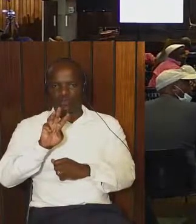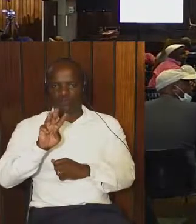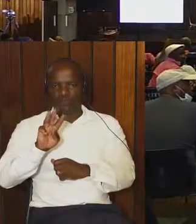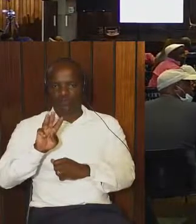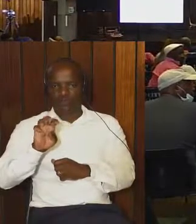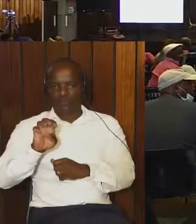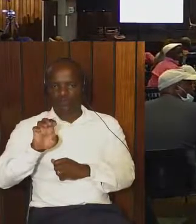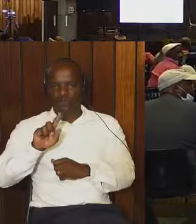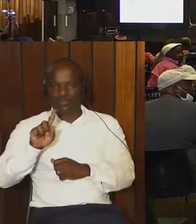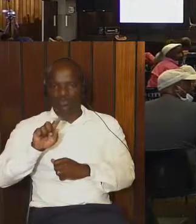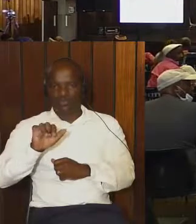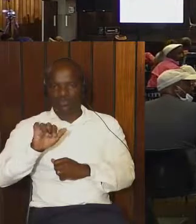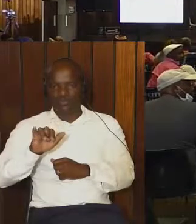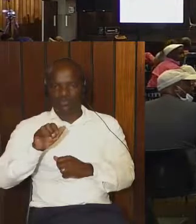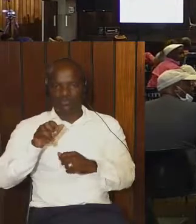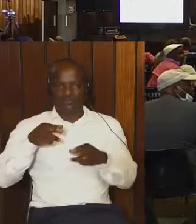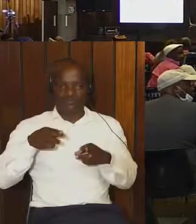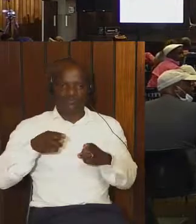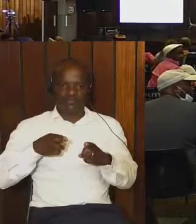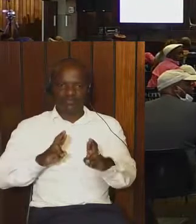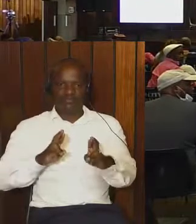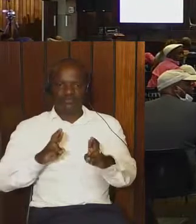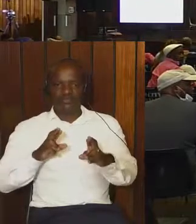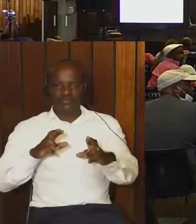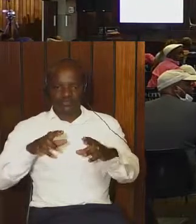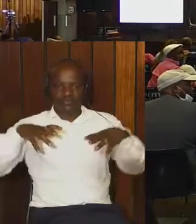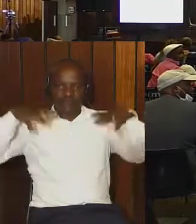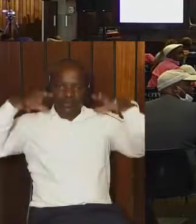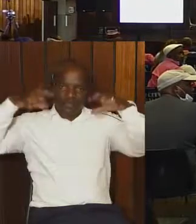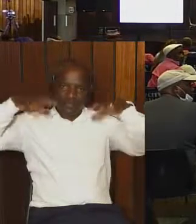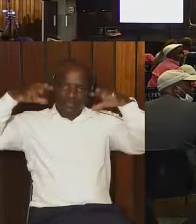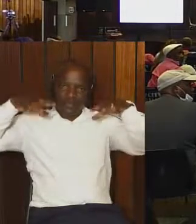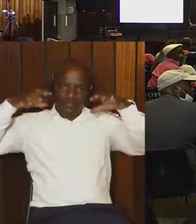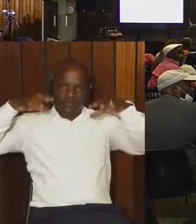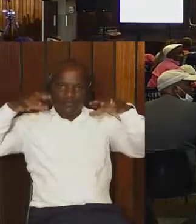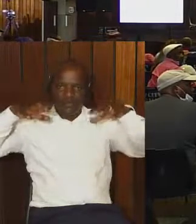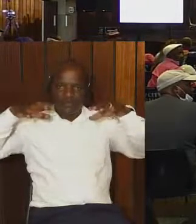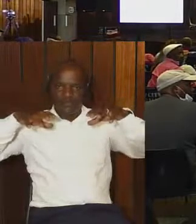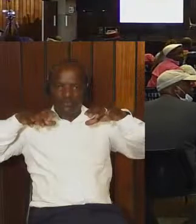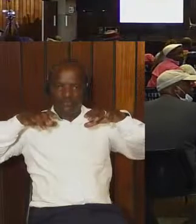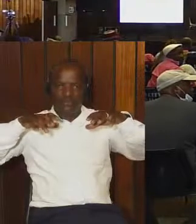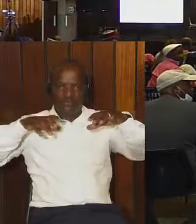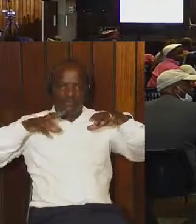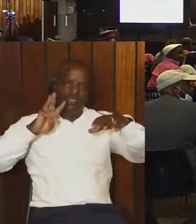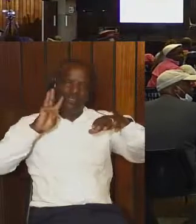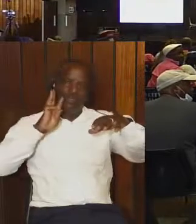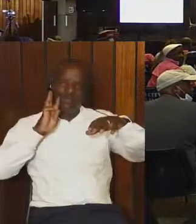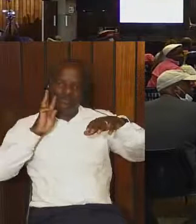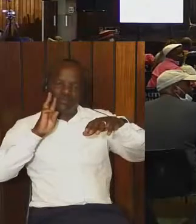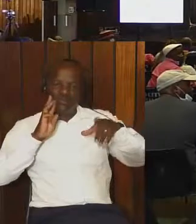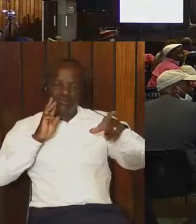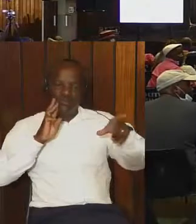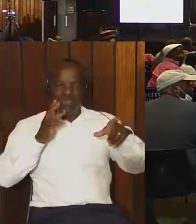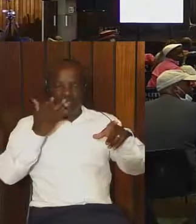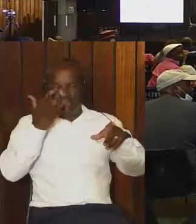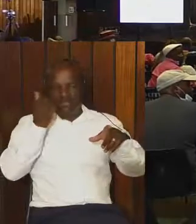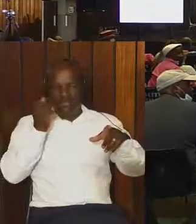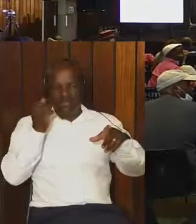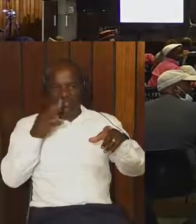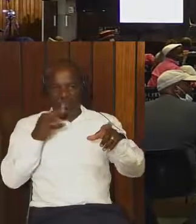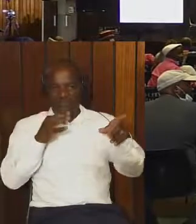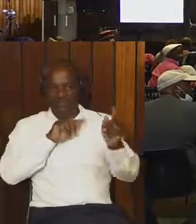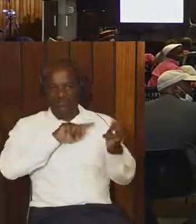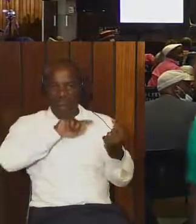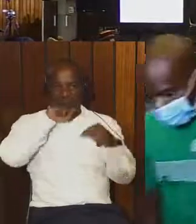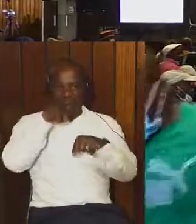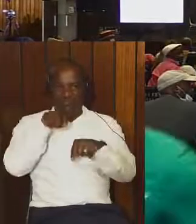boholo ke Stomota. Metsi a tsamaya ka hodima tsela. I don't know if you guys going there to check hore aba qeta